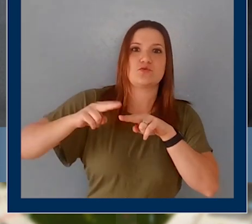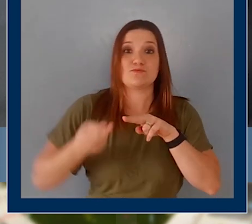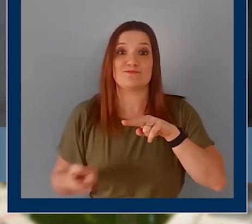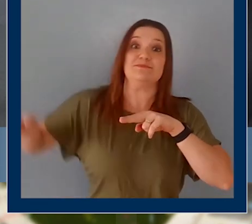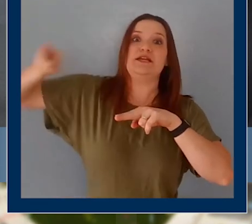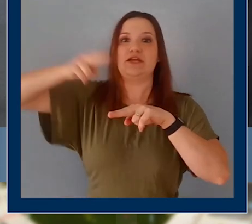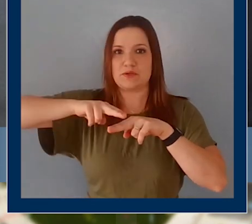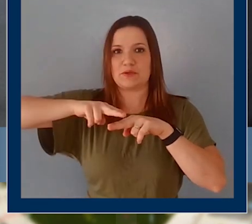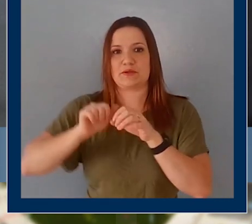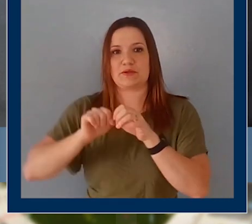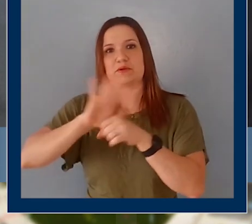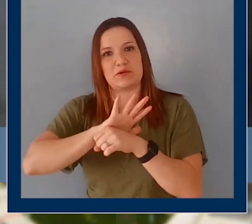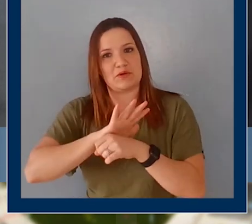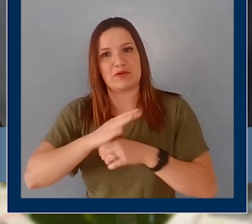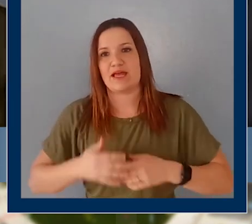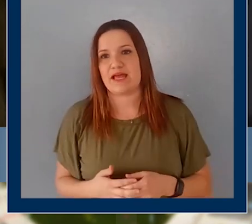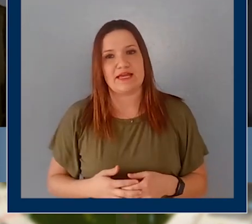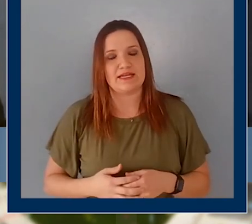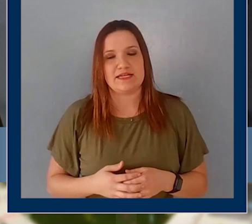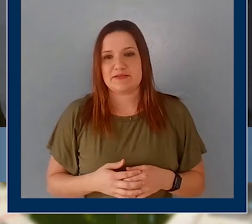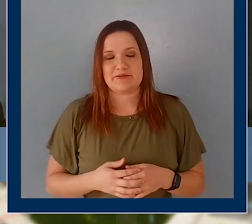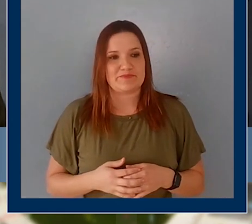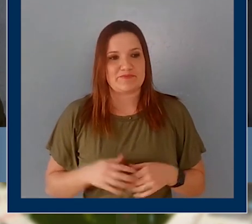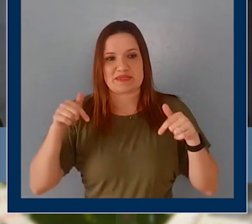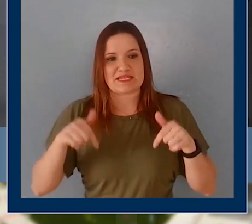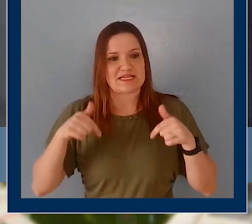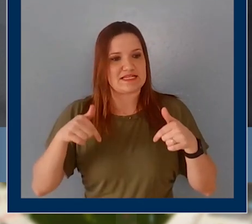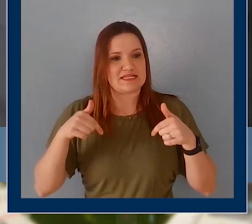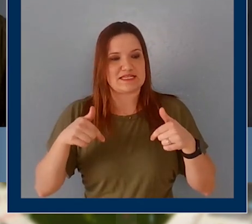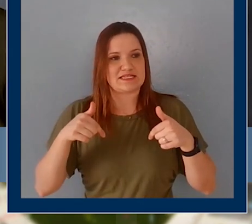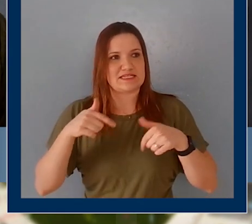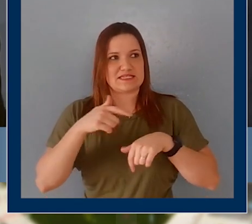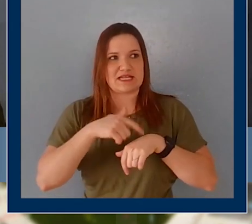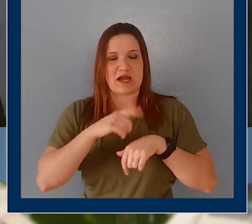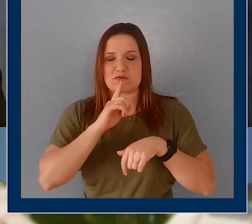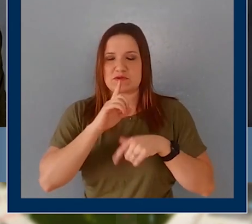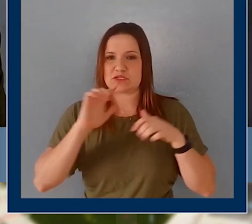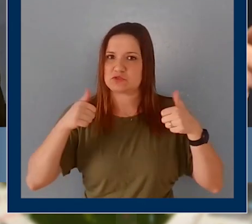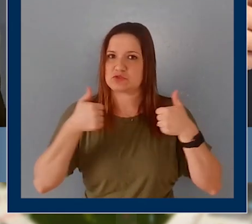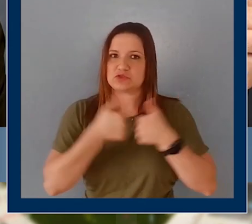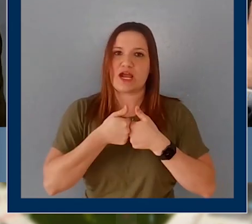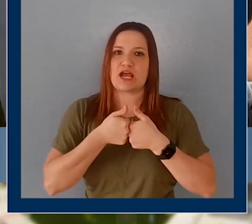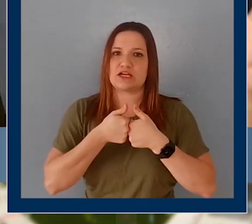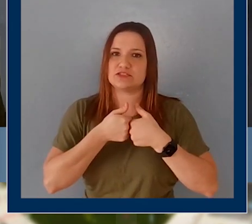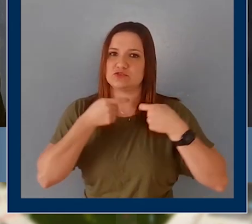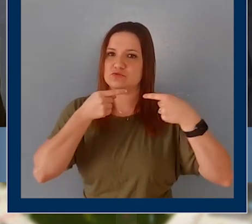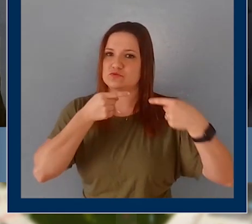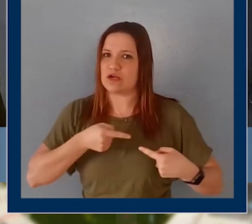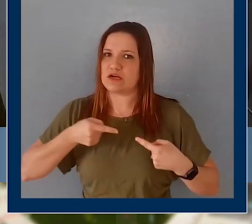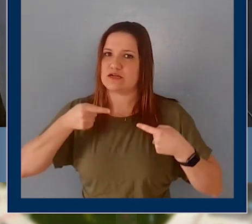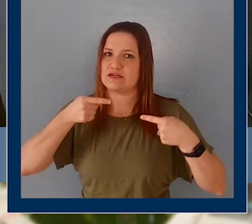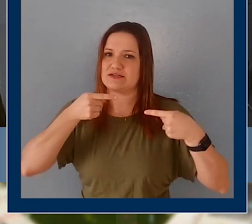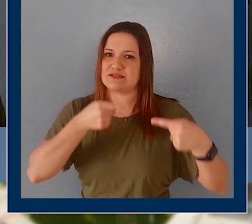always start with the numbers. So let's talk about the numbers. So Casey, where do you want me looking? I have two cameras here, a streaming one,